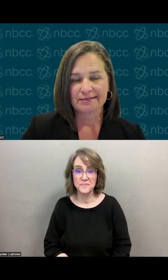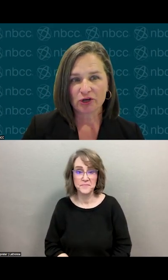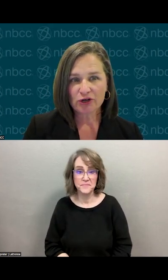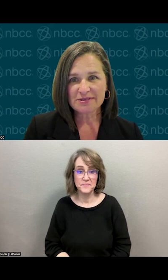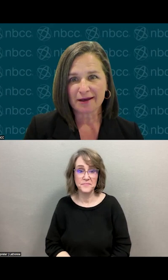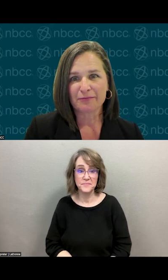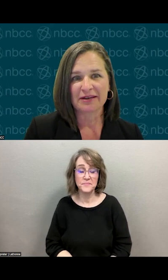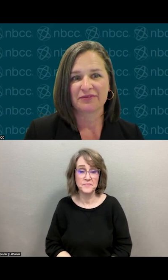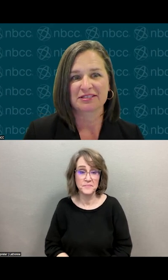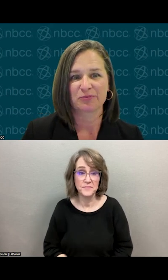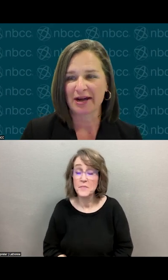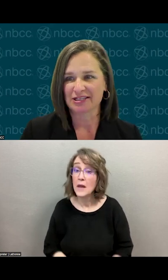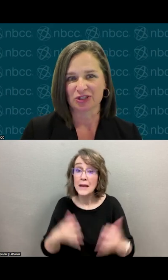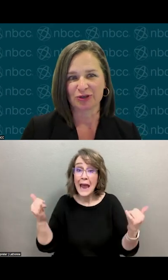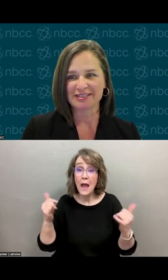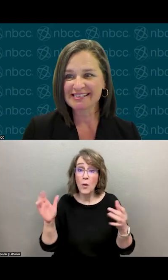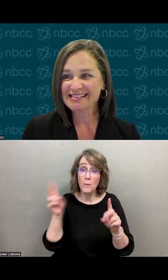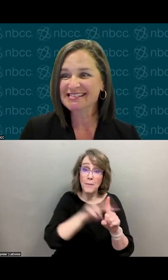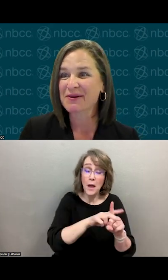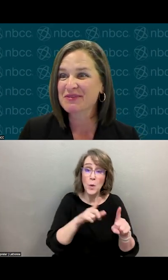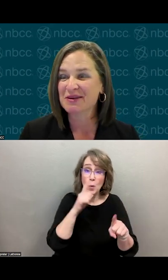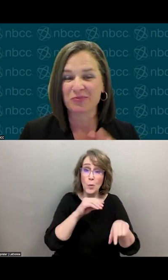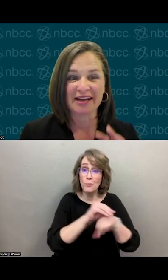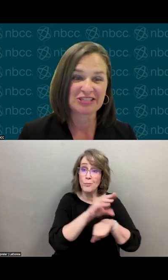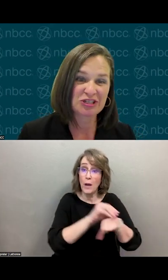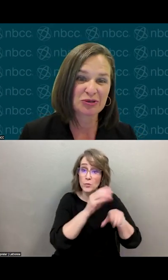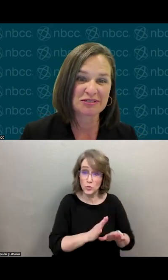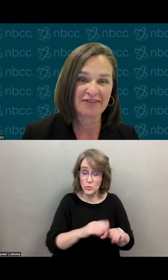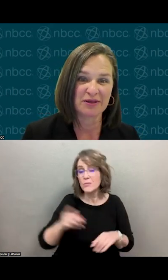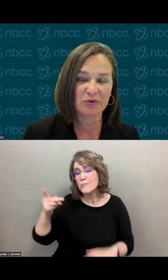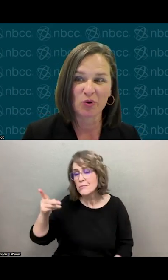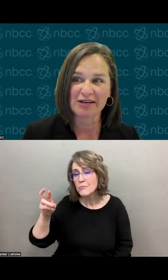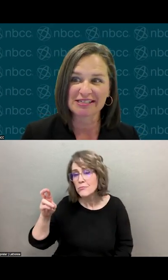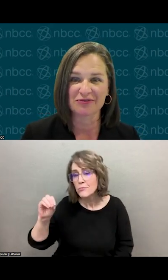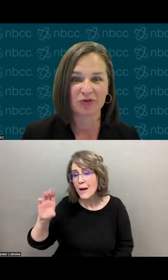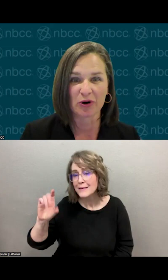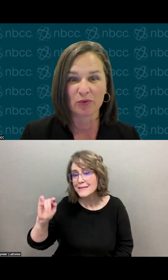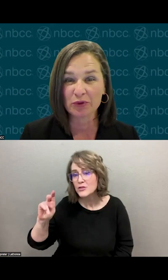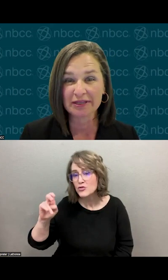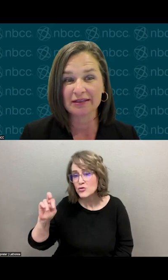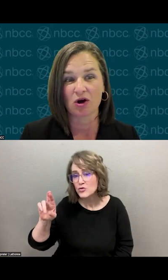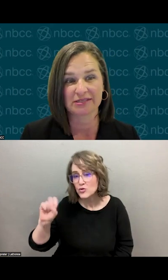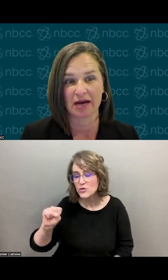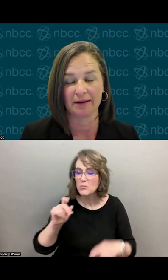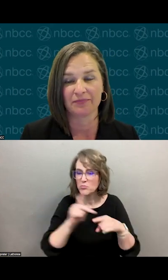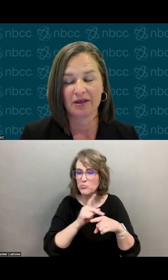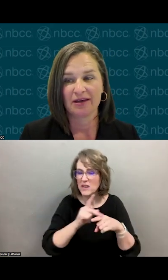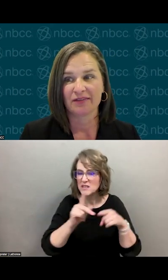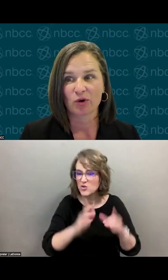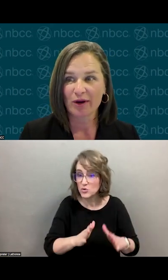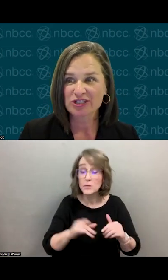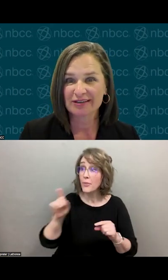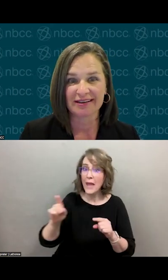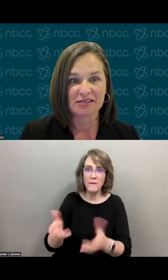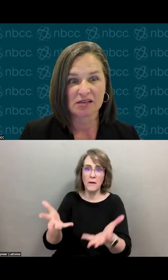In terms of benefits to practitioners, this is something that practitioners have been requesting for a really long time. And